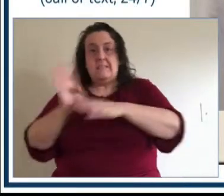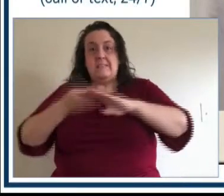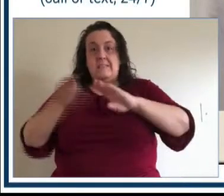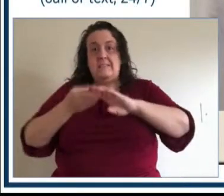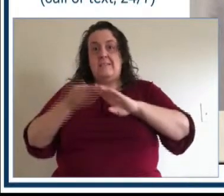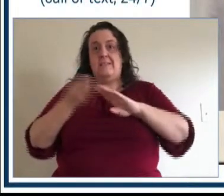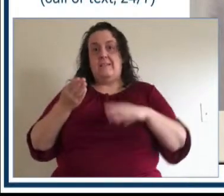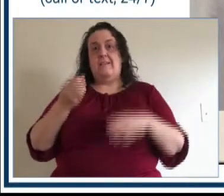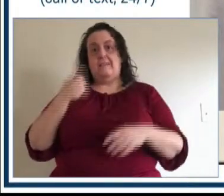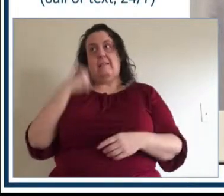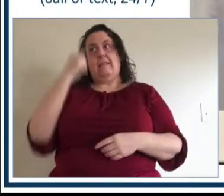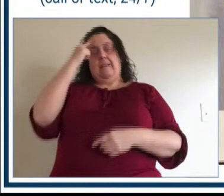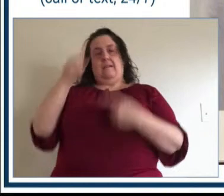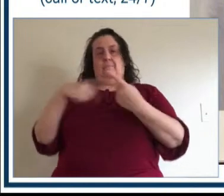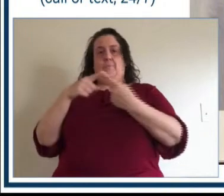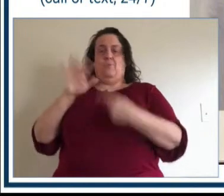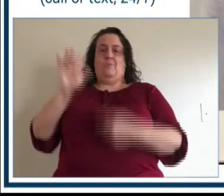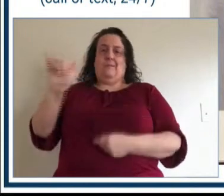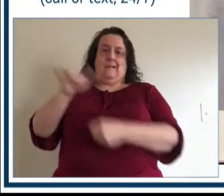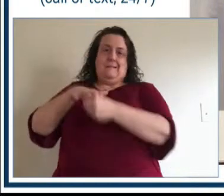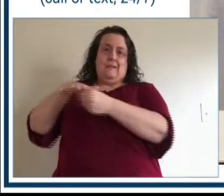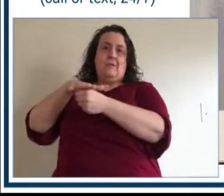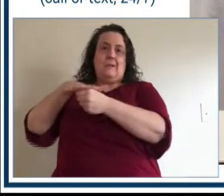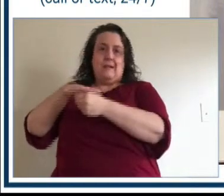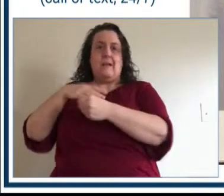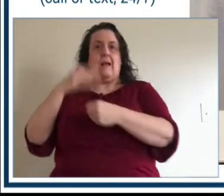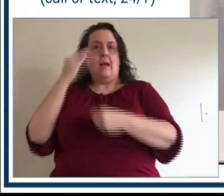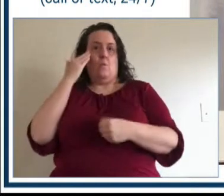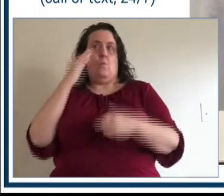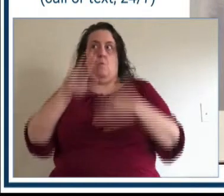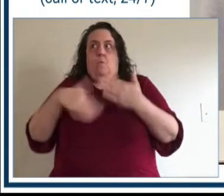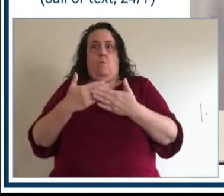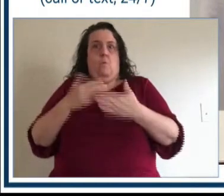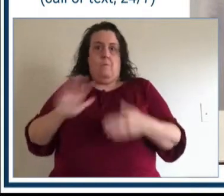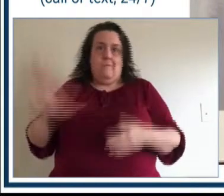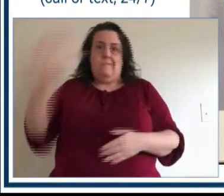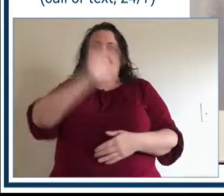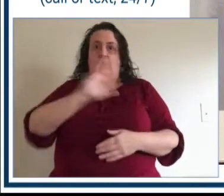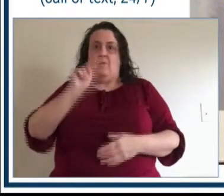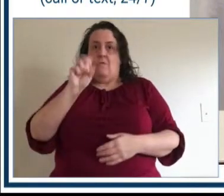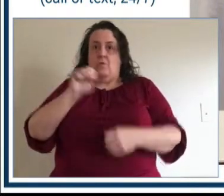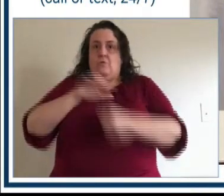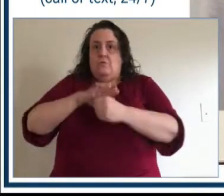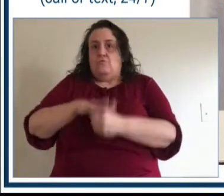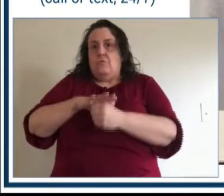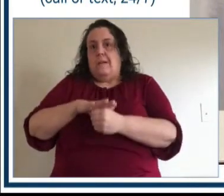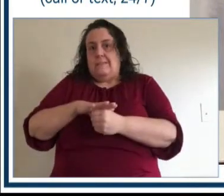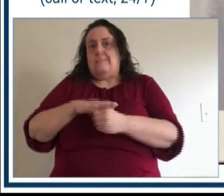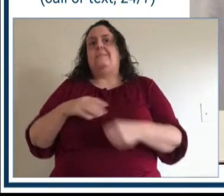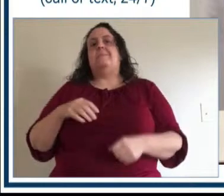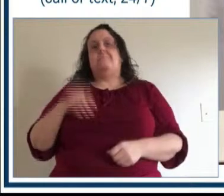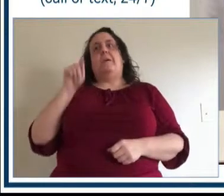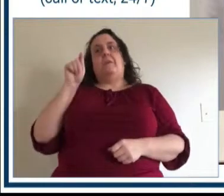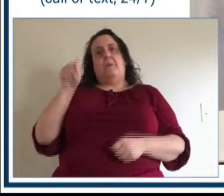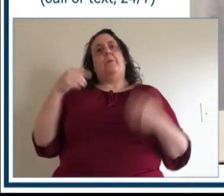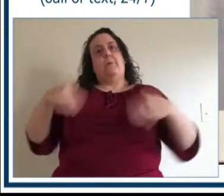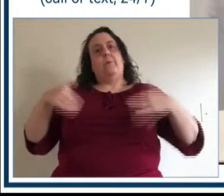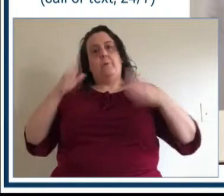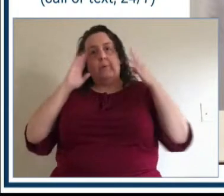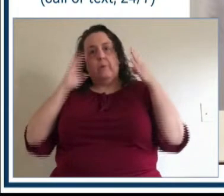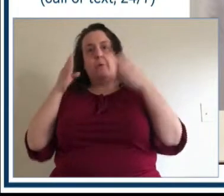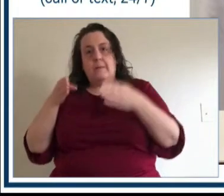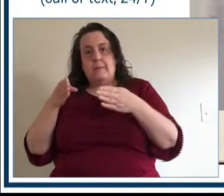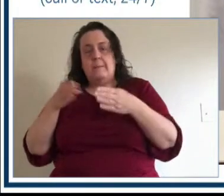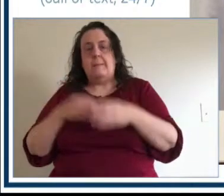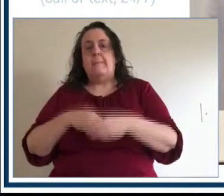mind. It's a stressful time for everyone in every corner of the province. But let's distill it down to a few